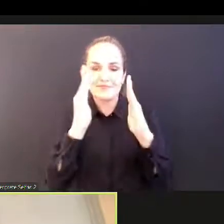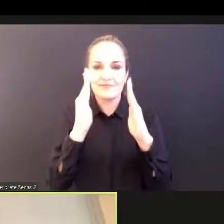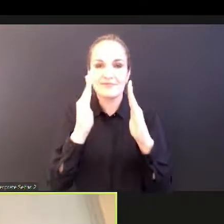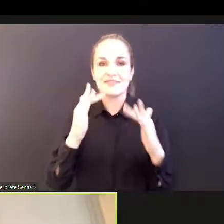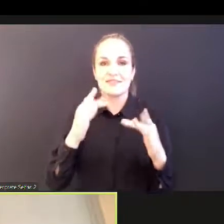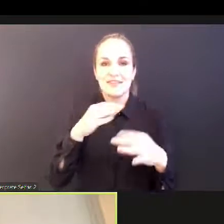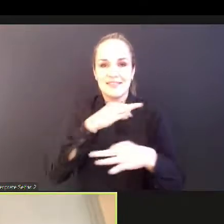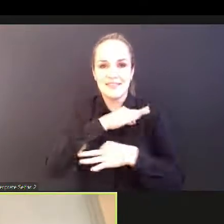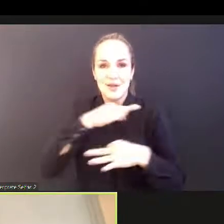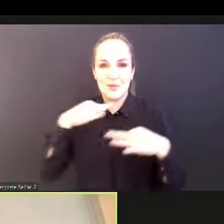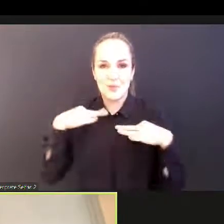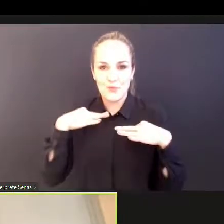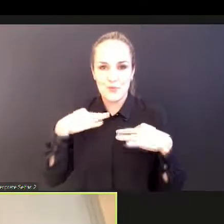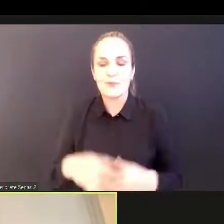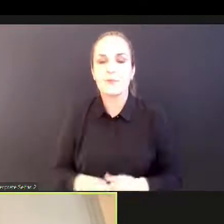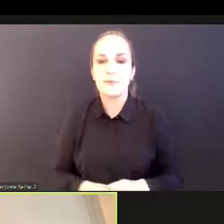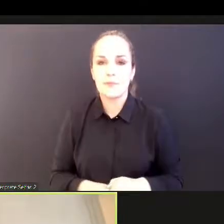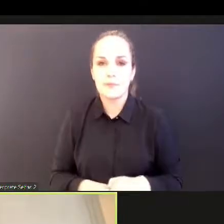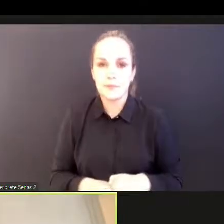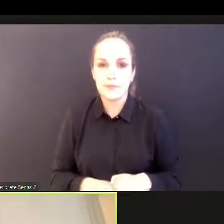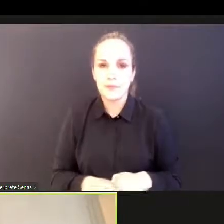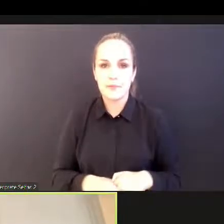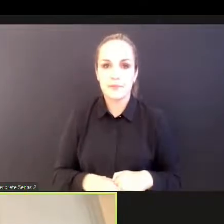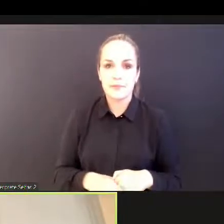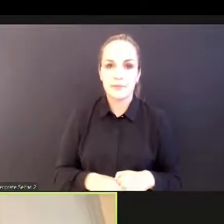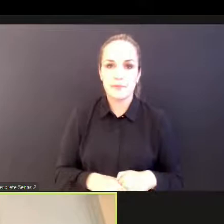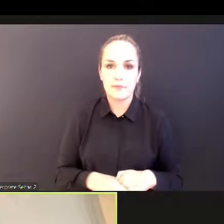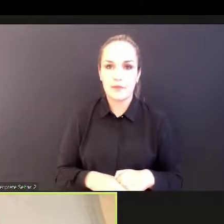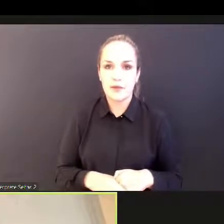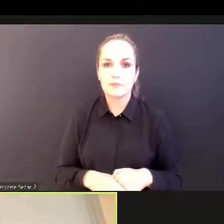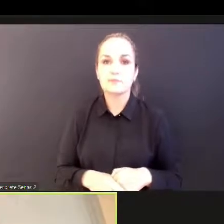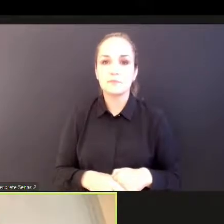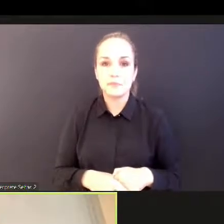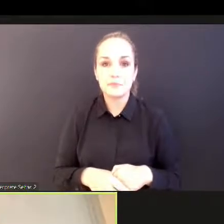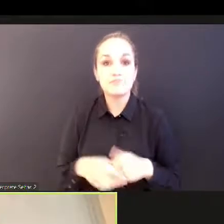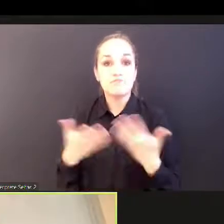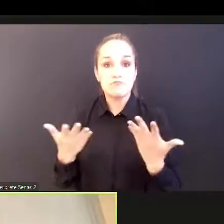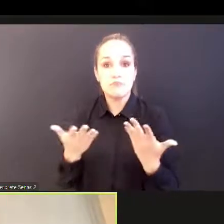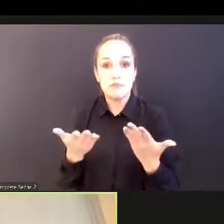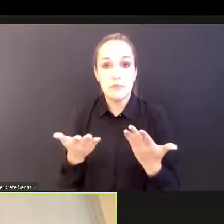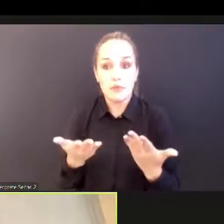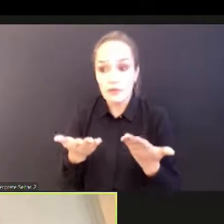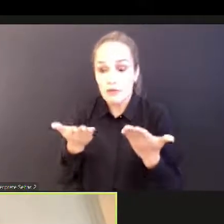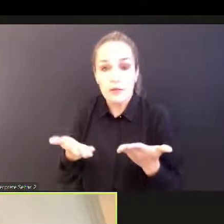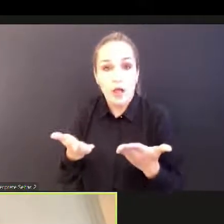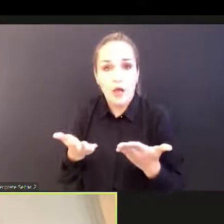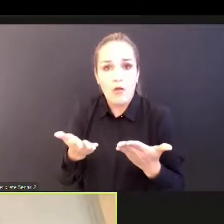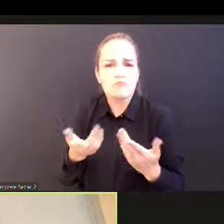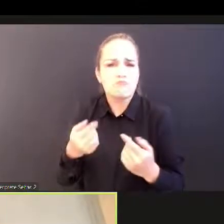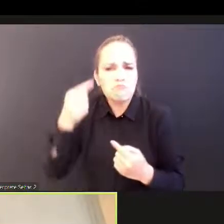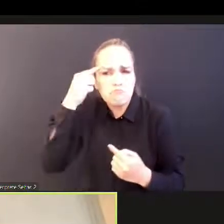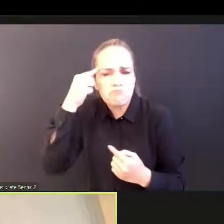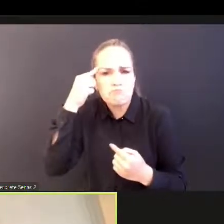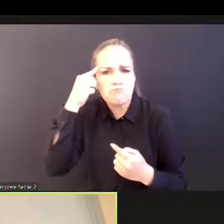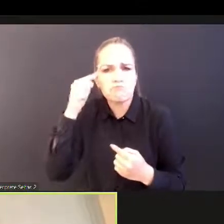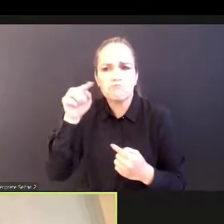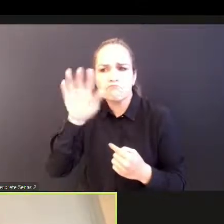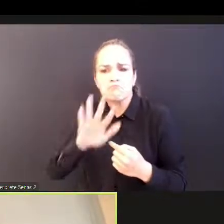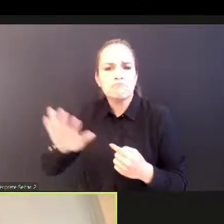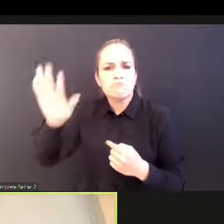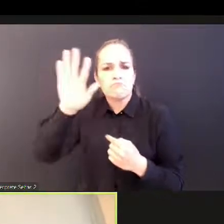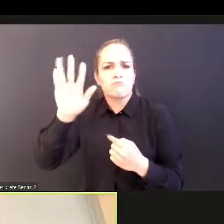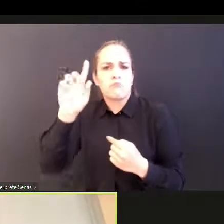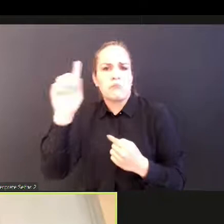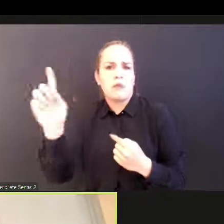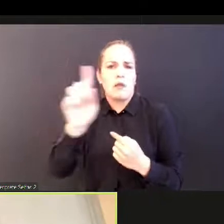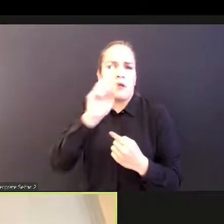Pan-African is a bit of a generic term, but in bits and pieces throughout Africa, the BPM and IT-enabled services industry.